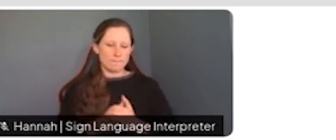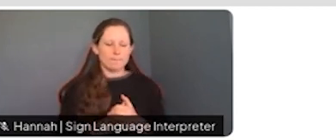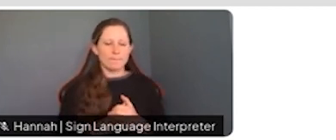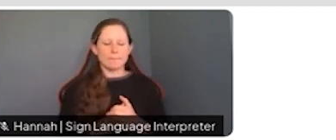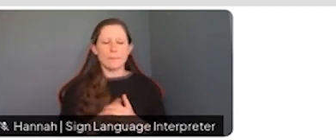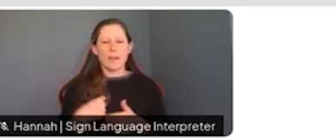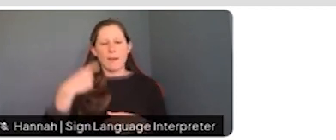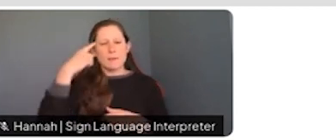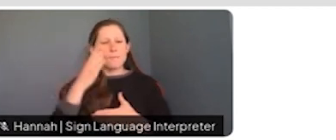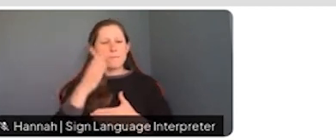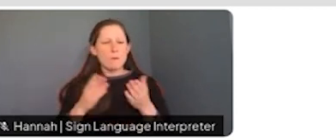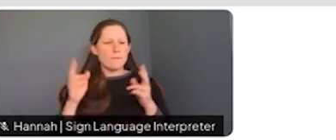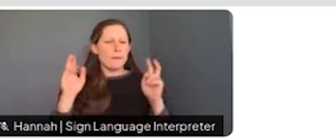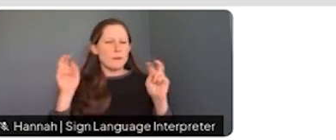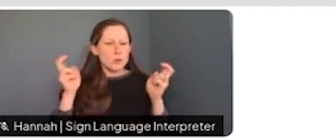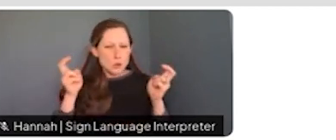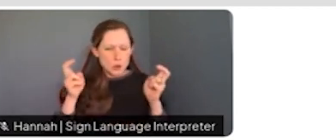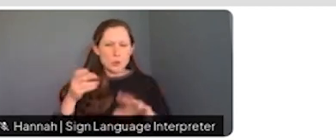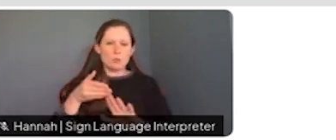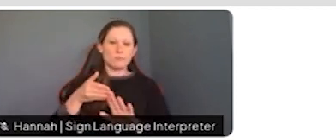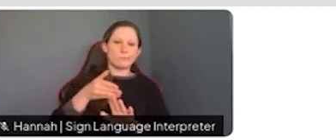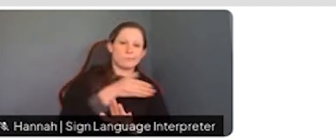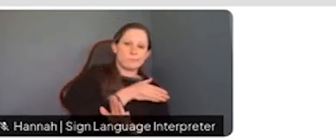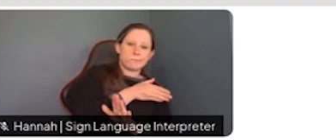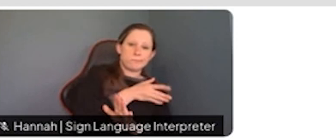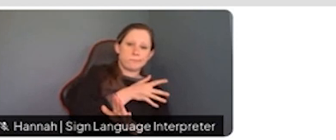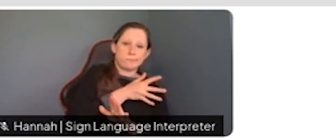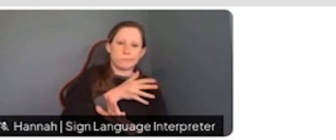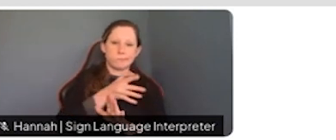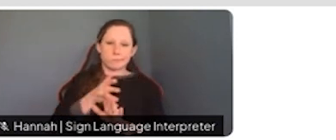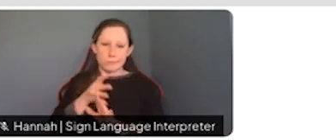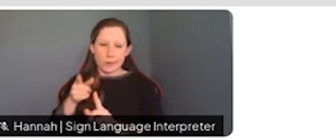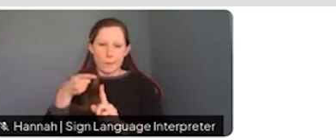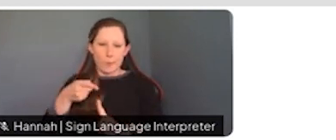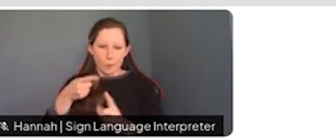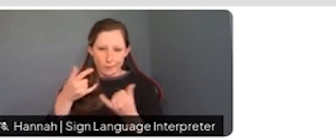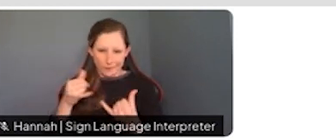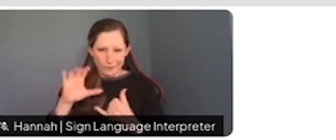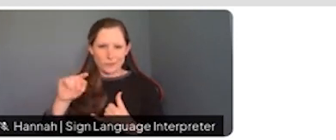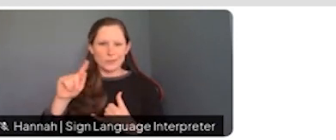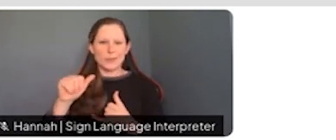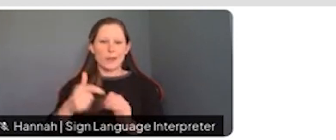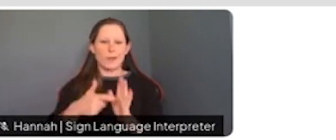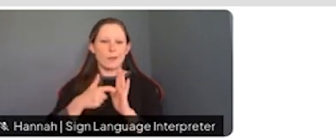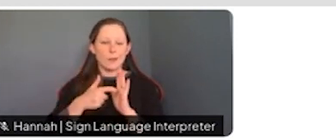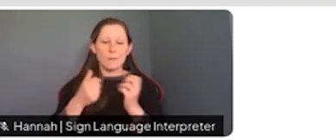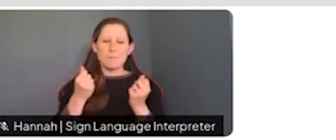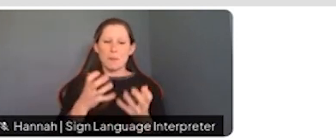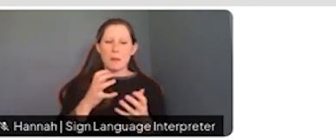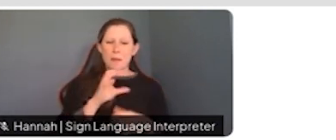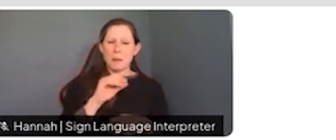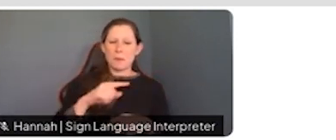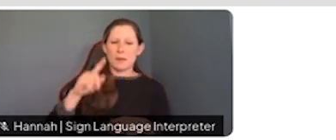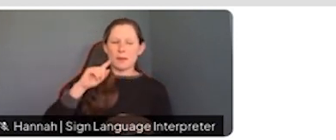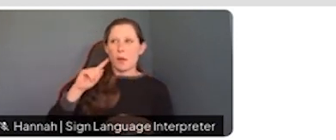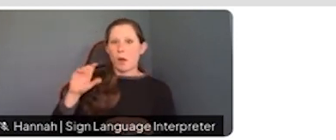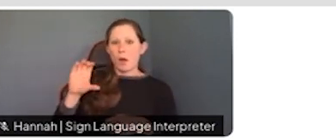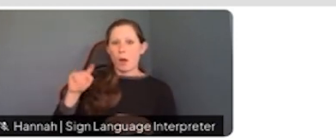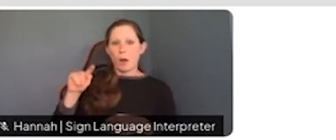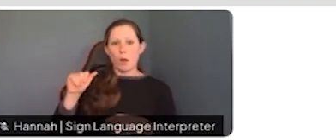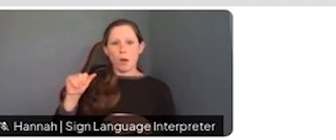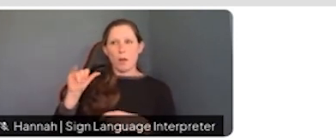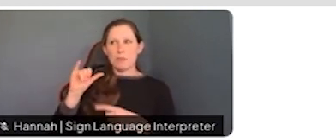of the issue leading up to this point where CTA is required is that a lot of companies hear Corporate Transparency Act and they think this is for